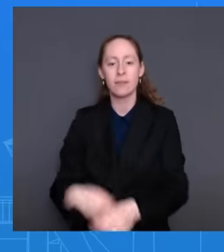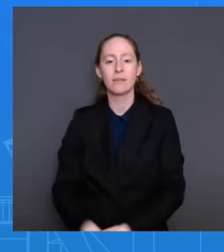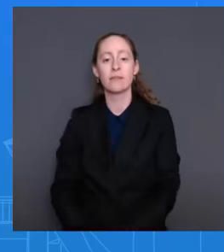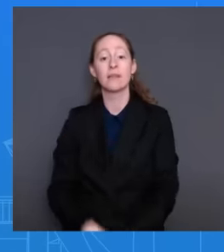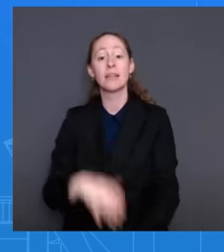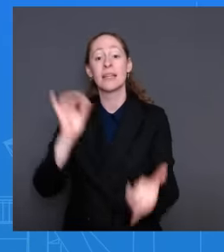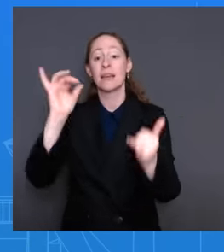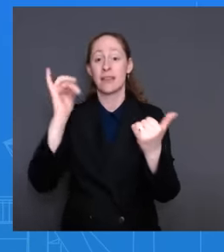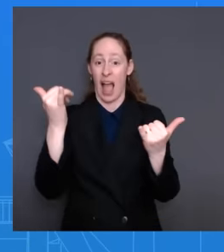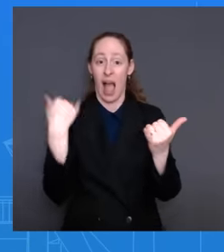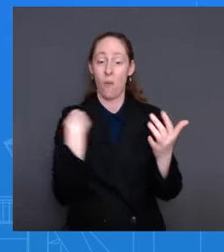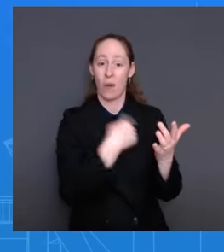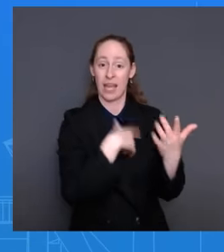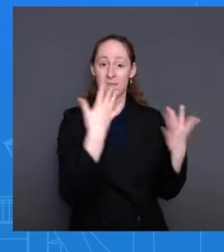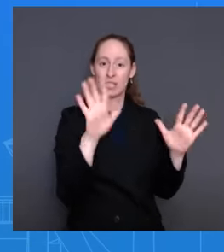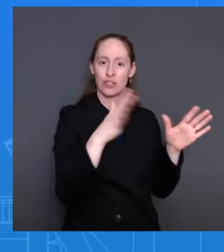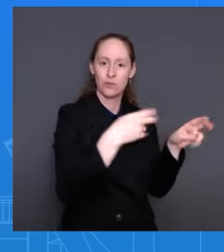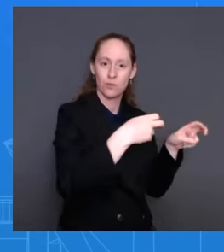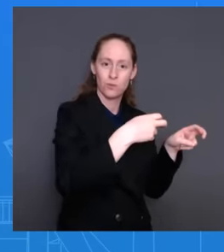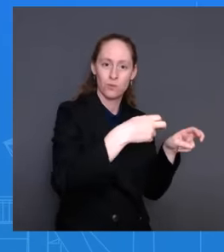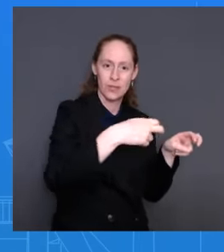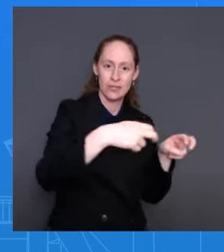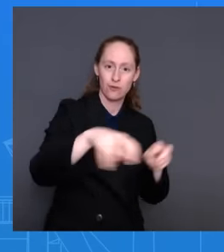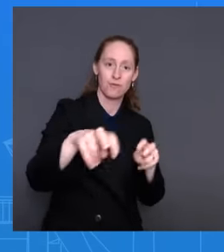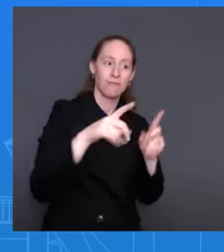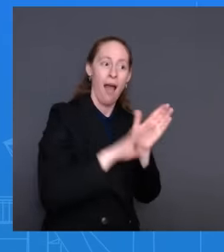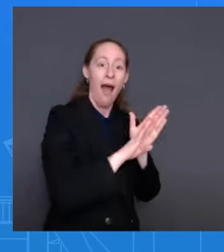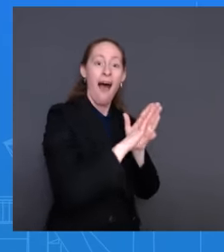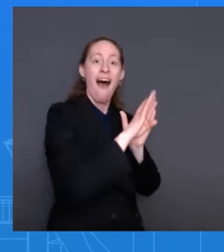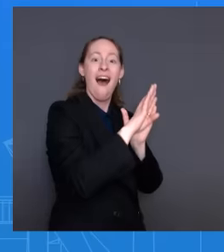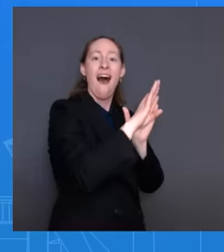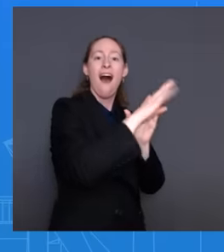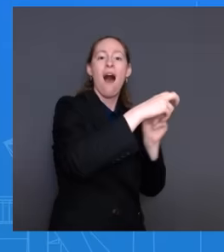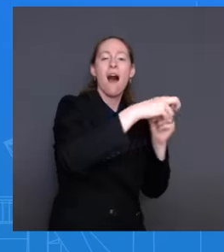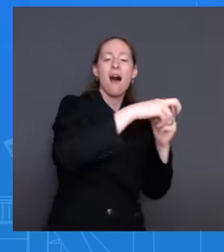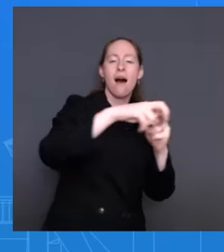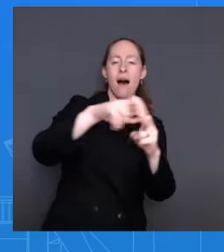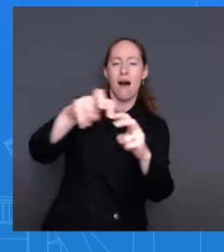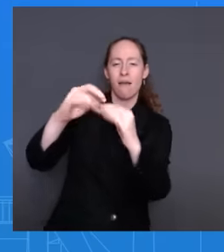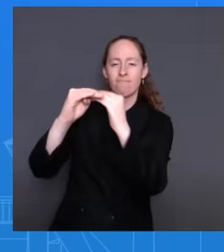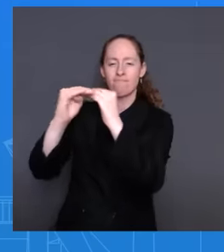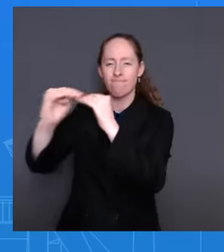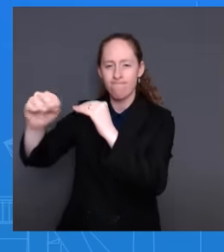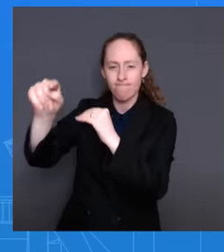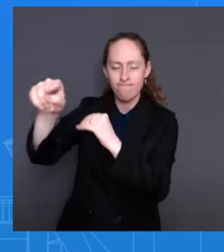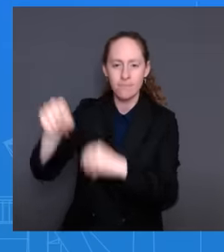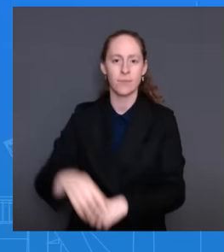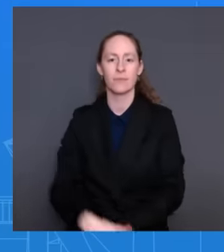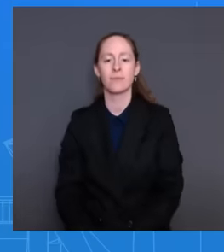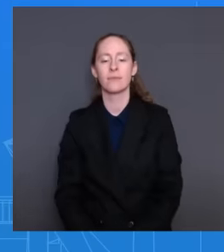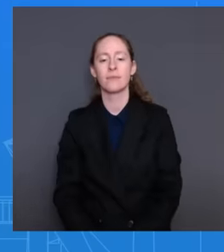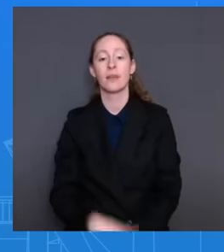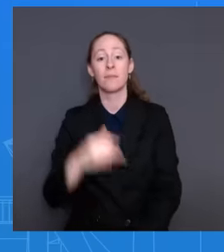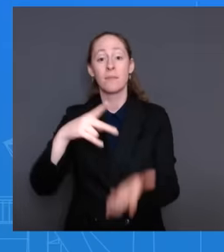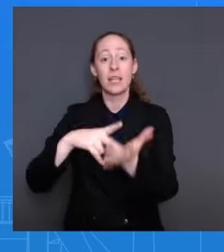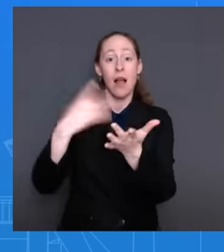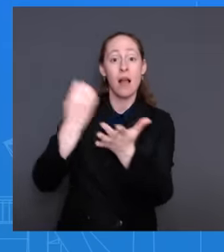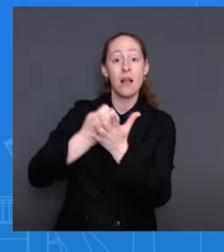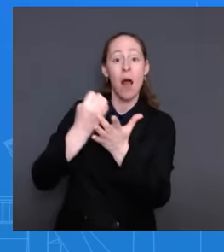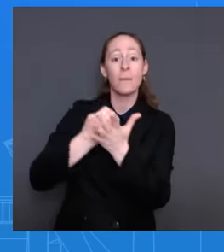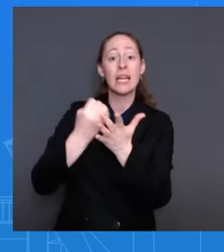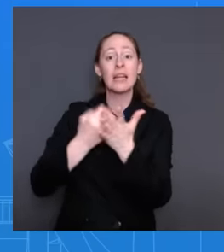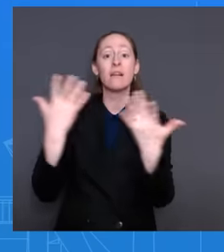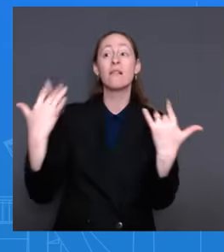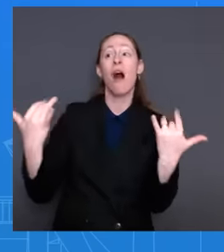different than it has in the historic recovery phase. We've run this